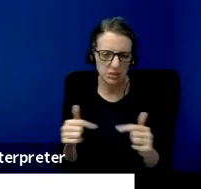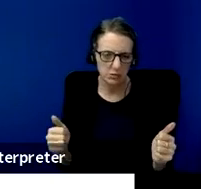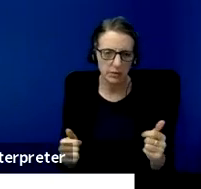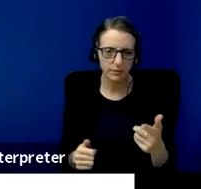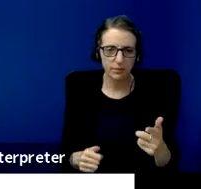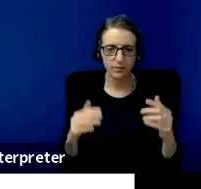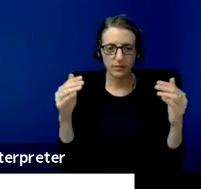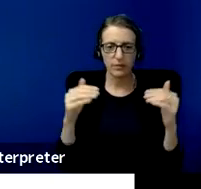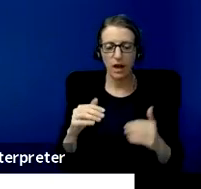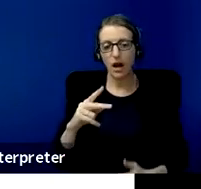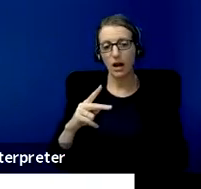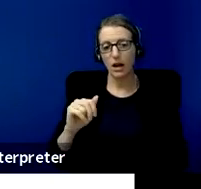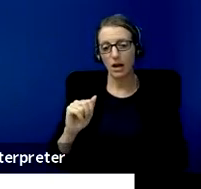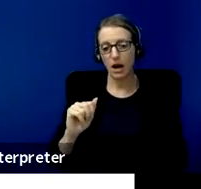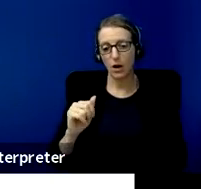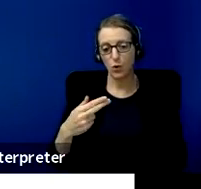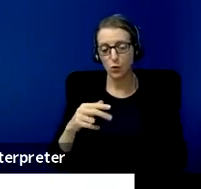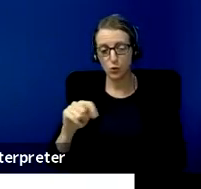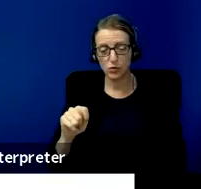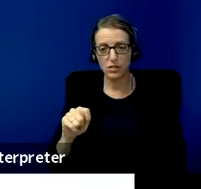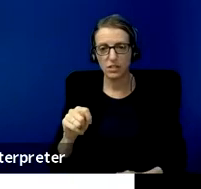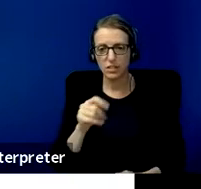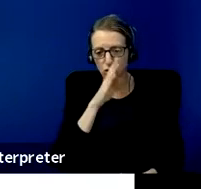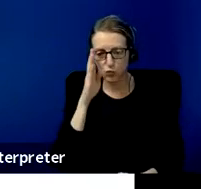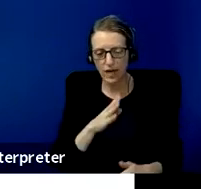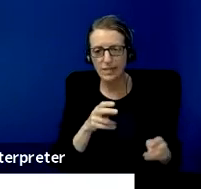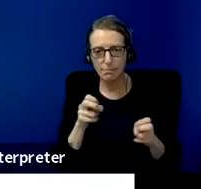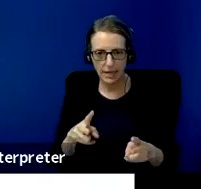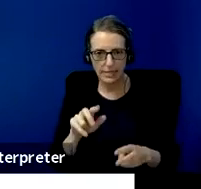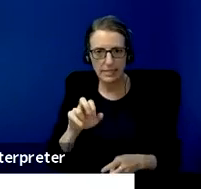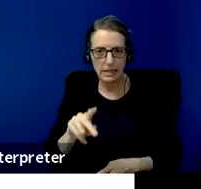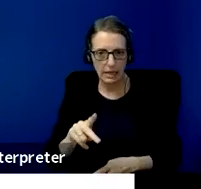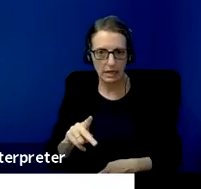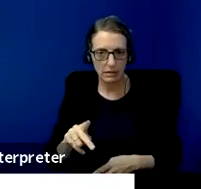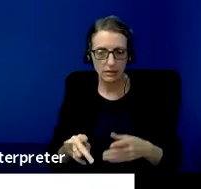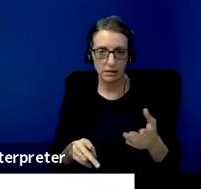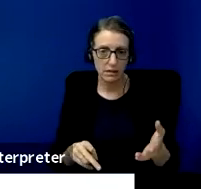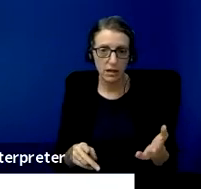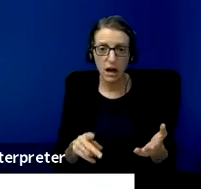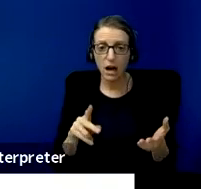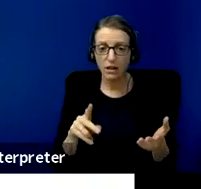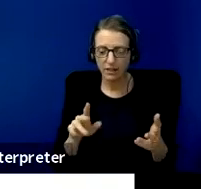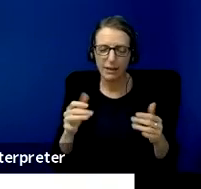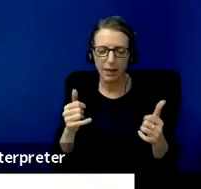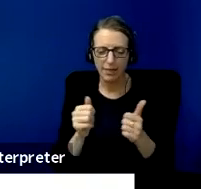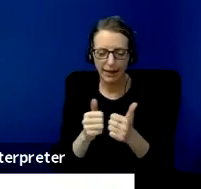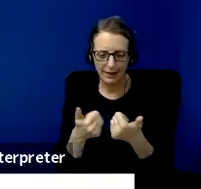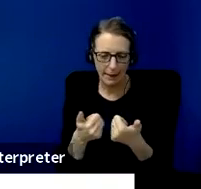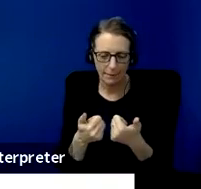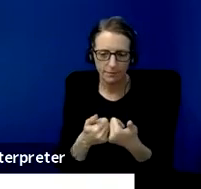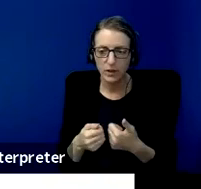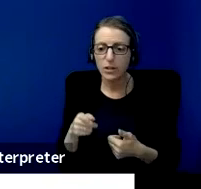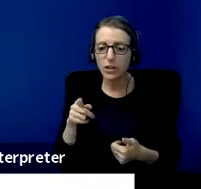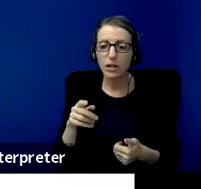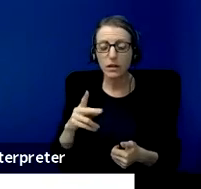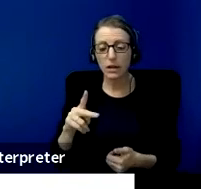Kahoot. You can directly paste a link into their journal so they can play the Kahoot game. Now in Kahoot, you would probably have to select that they can play on their